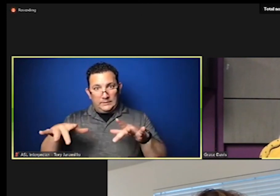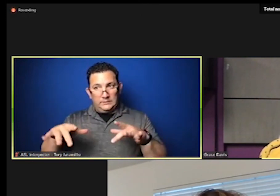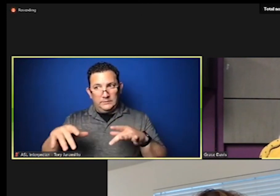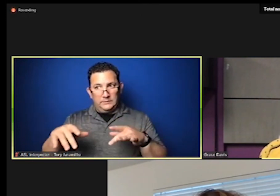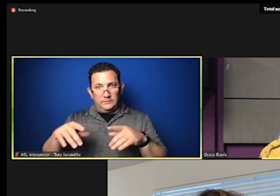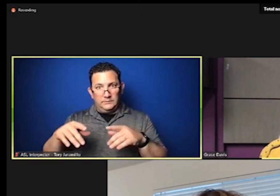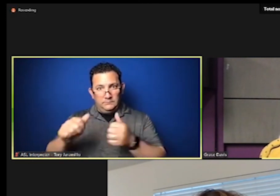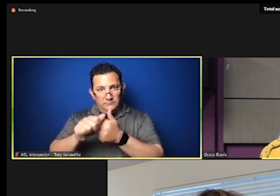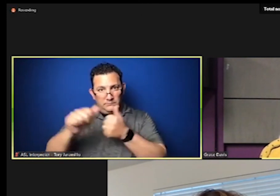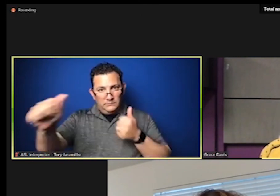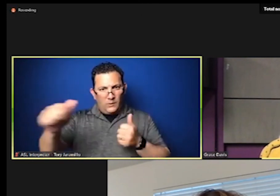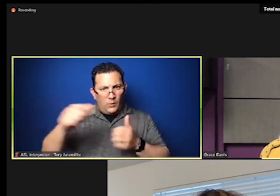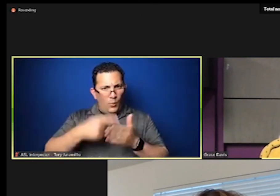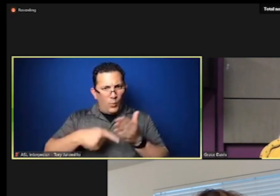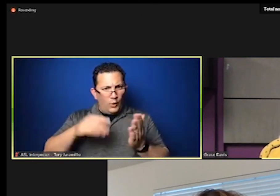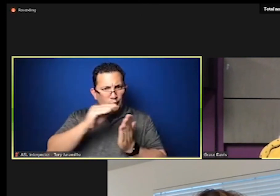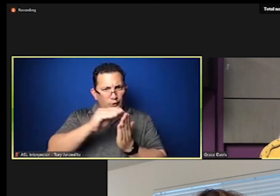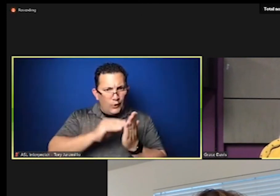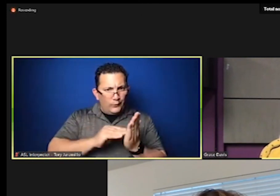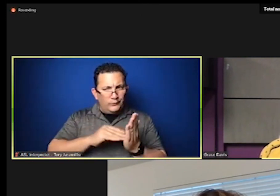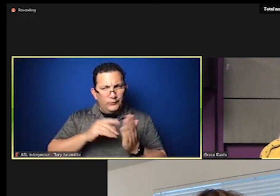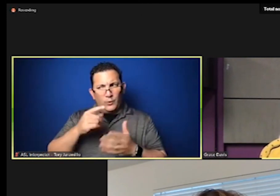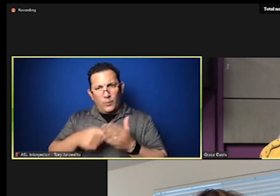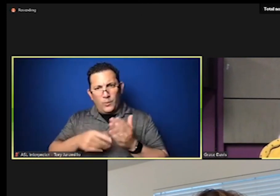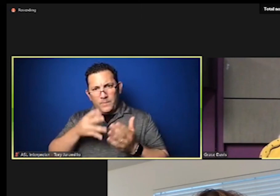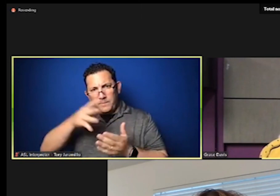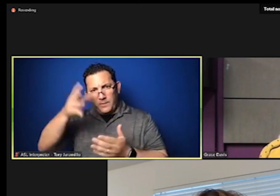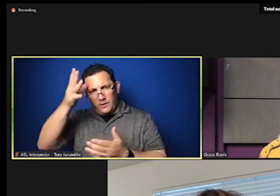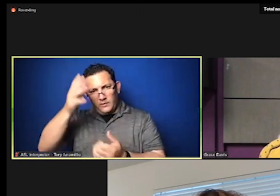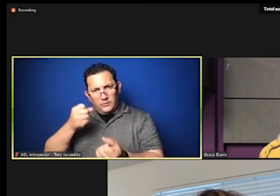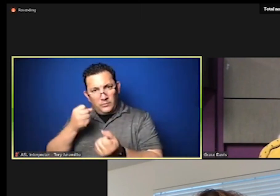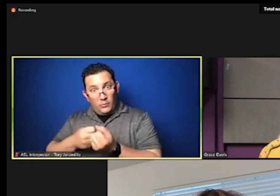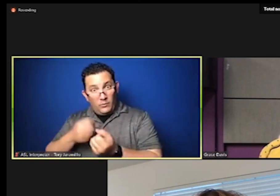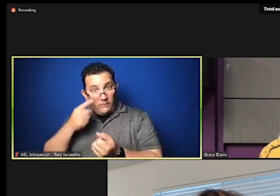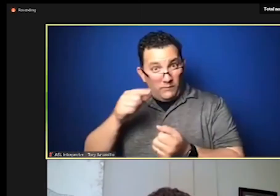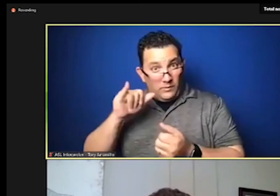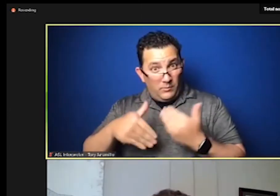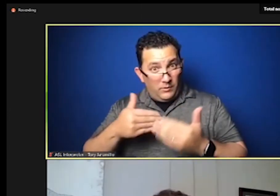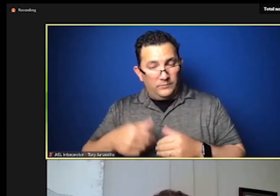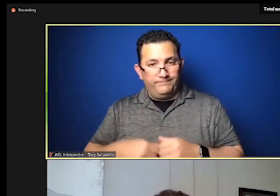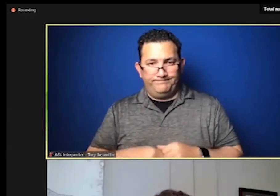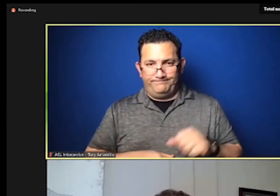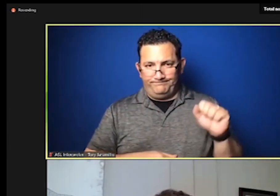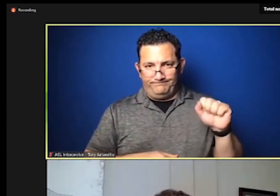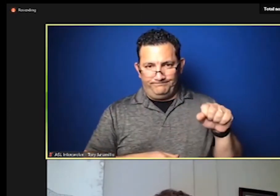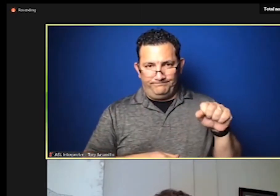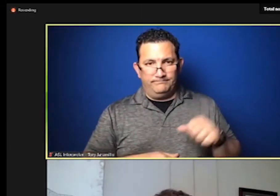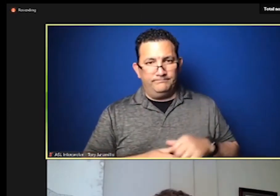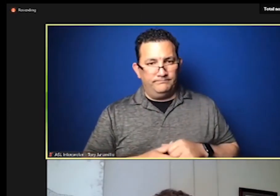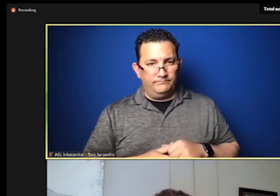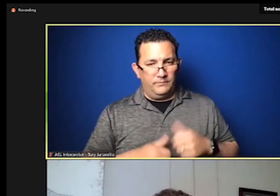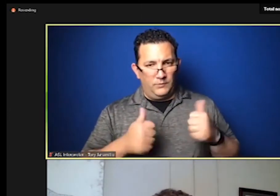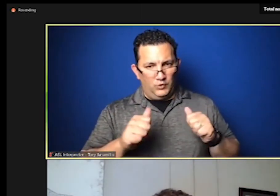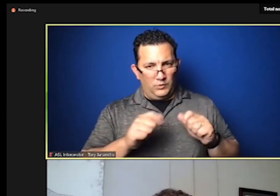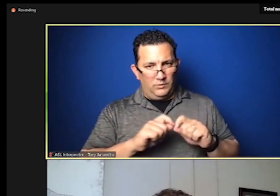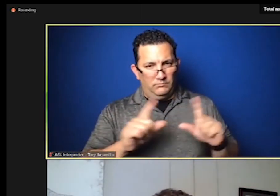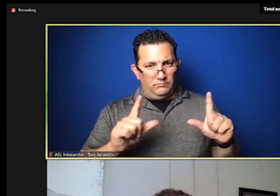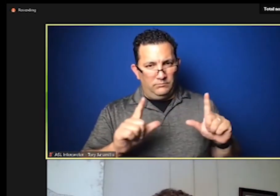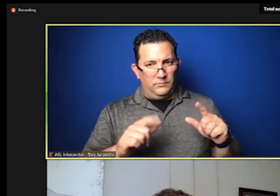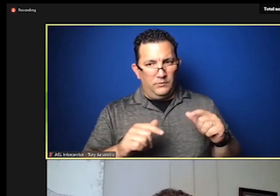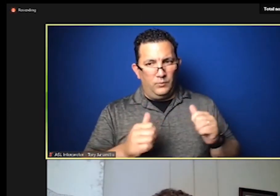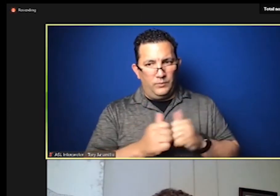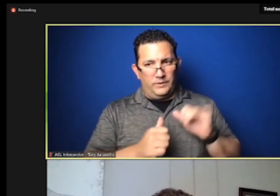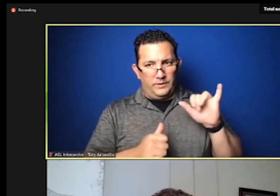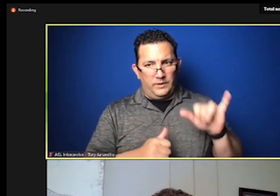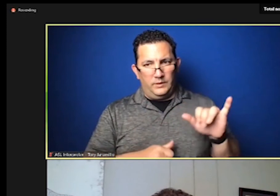in their notes and what parents can do to help support them in that process? Yeah, sure. Let me see if I can get a screenshot to help with that as